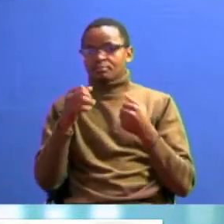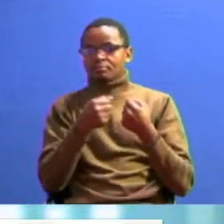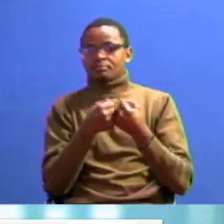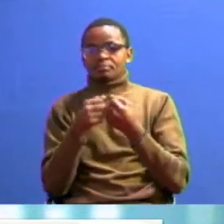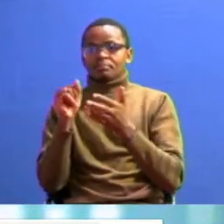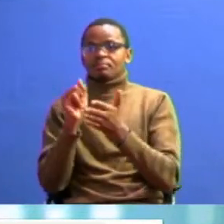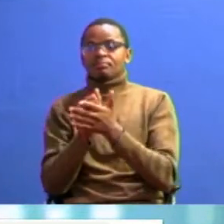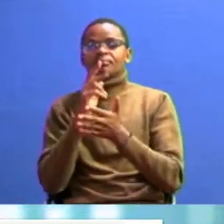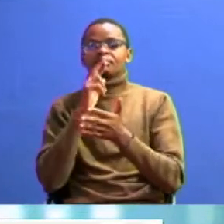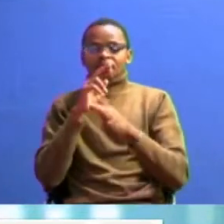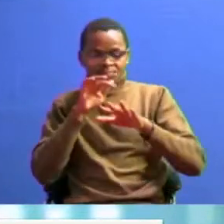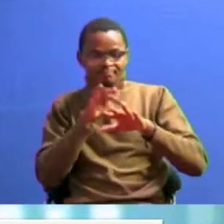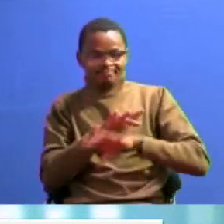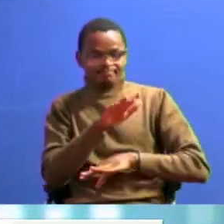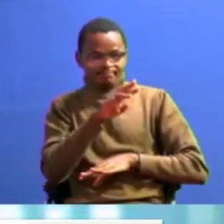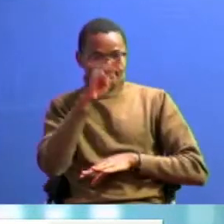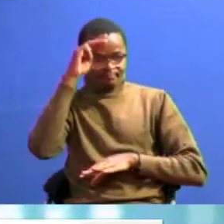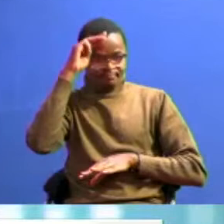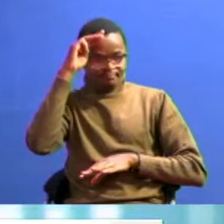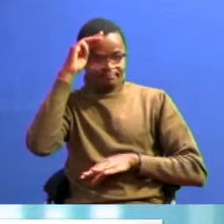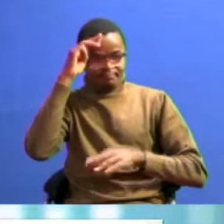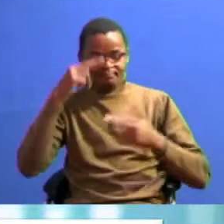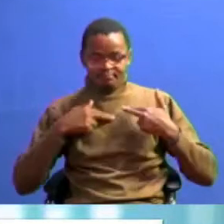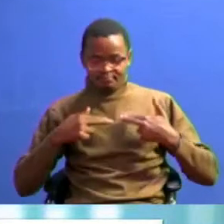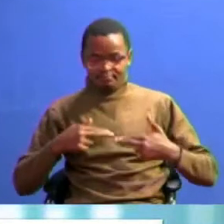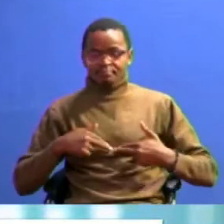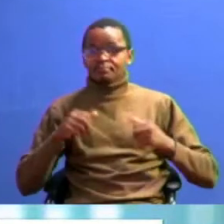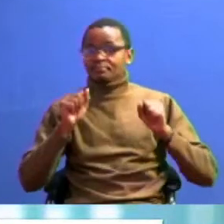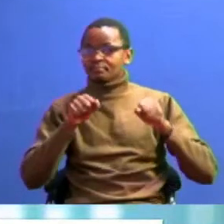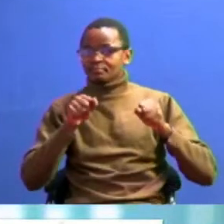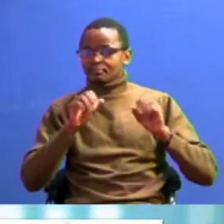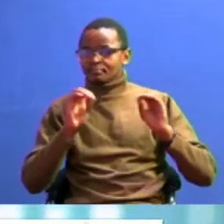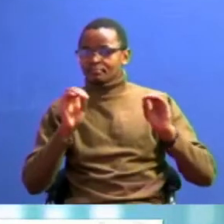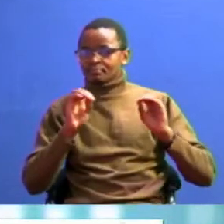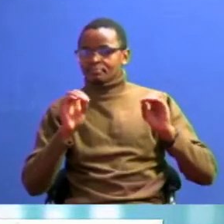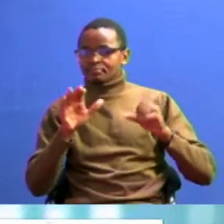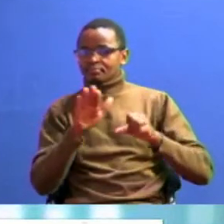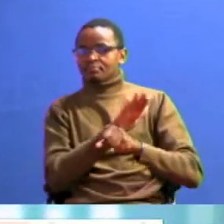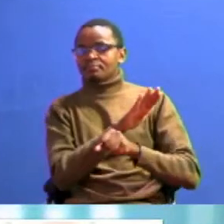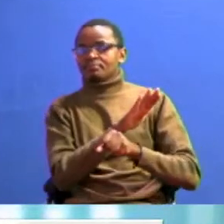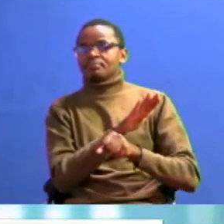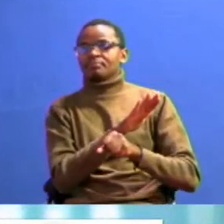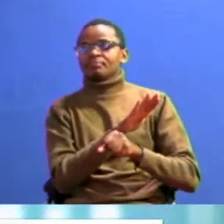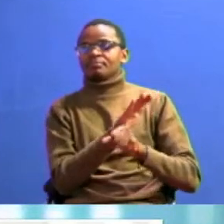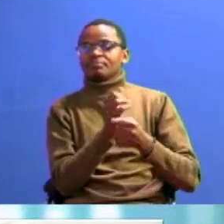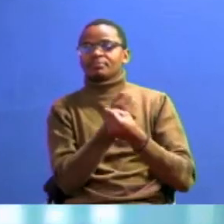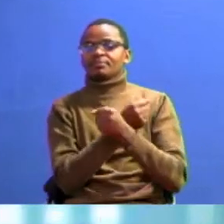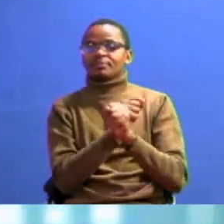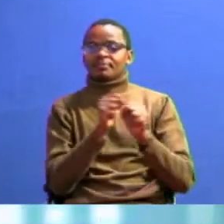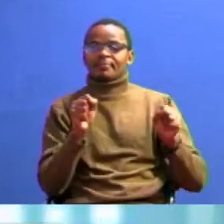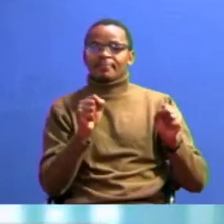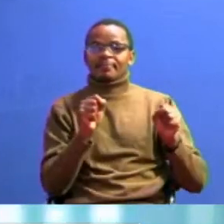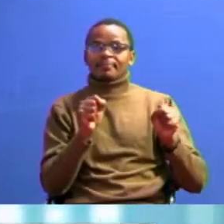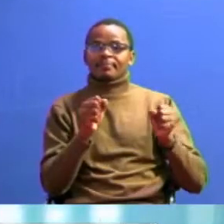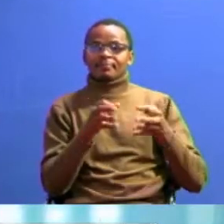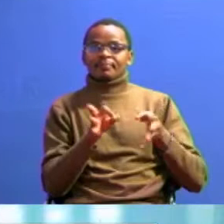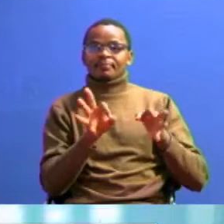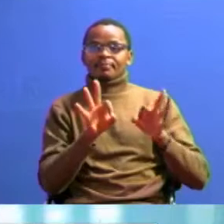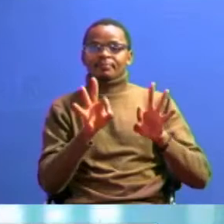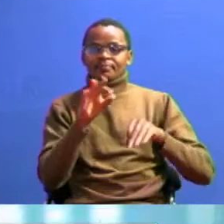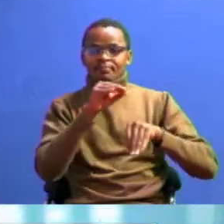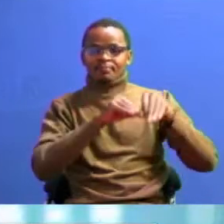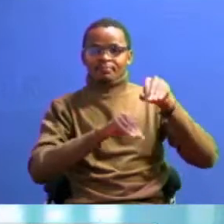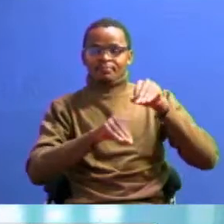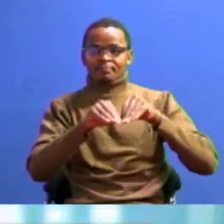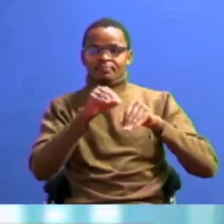that are affecting their mental health, they are not able to live fully. They are not able to significantly